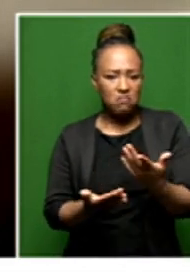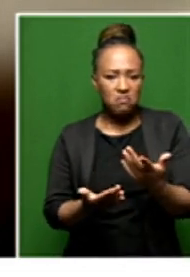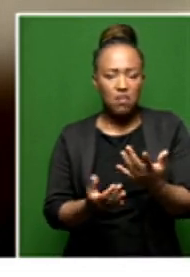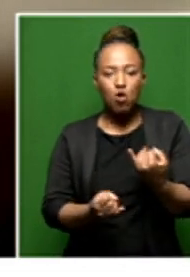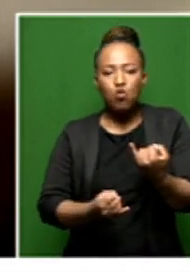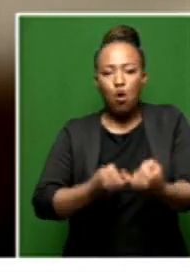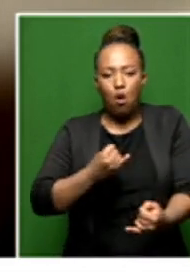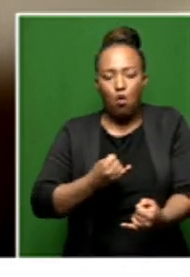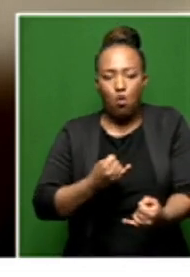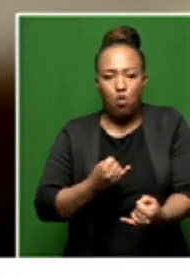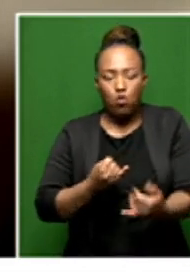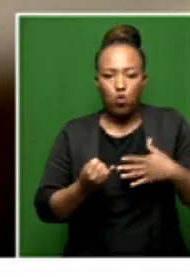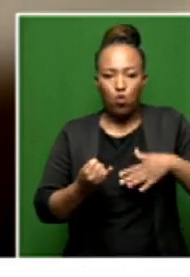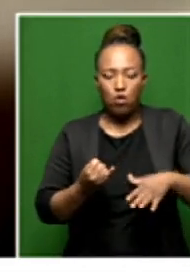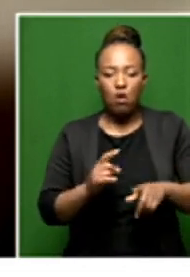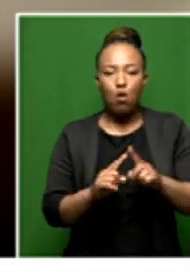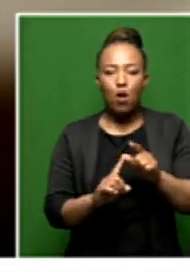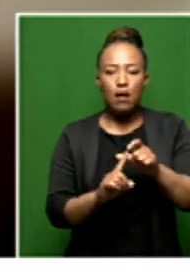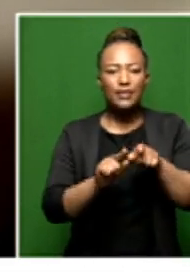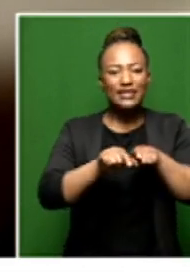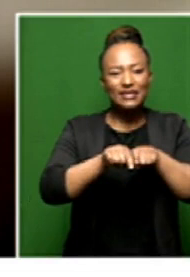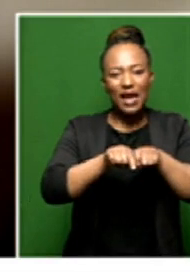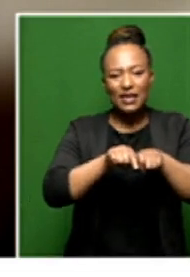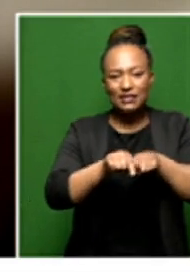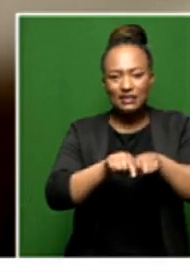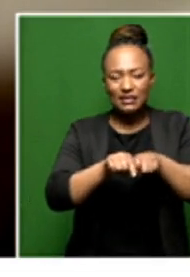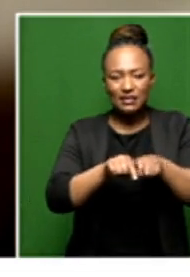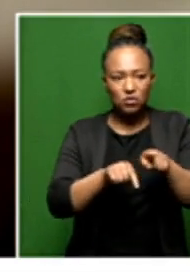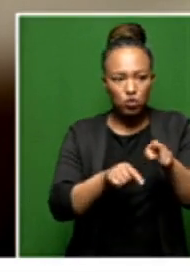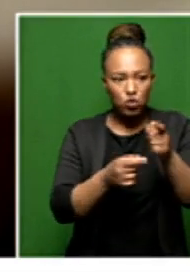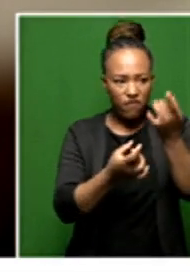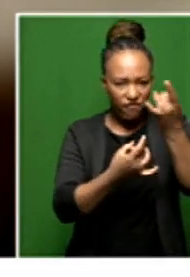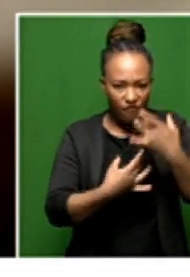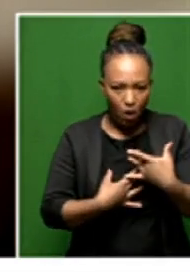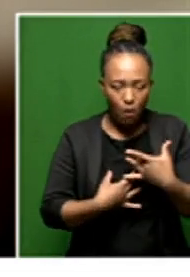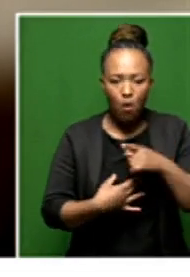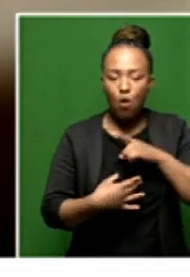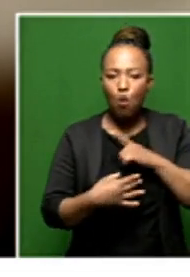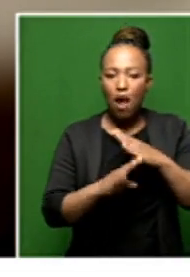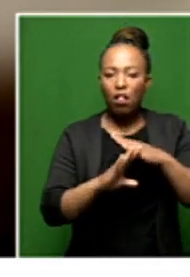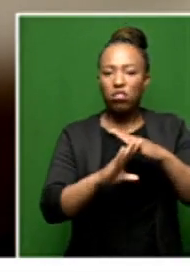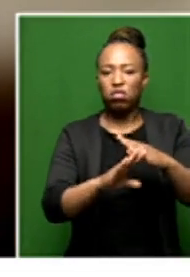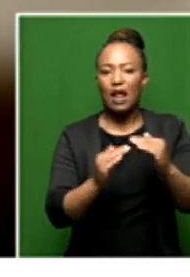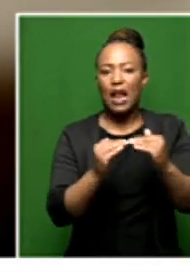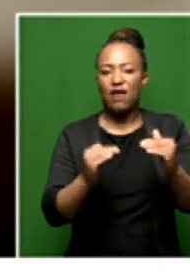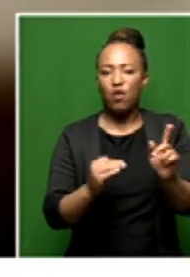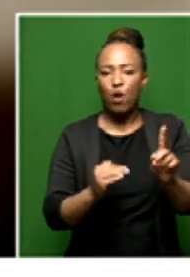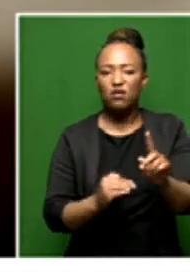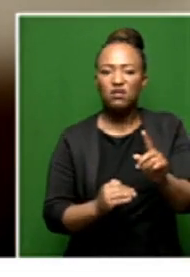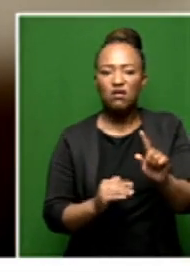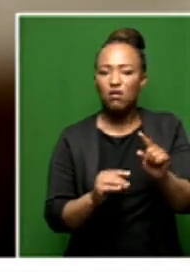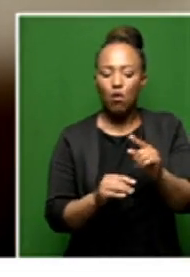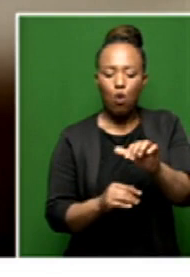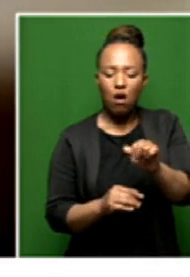wrong thing, is because they don't have tests that precisely tell them what's the resistant level of an antibiotic and